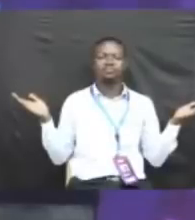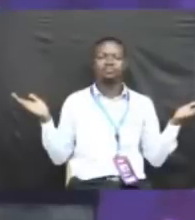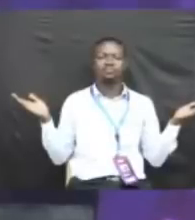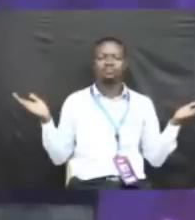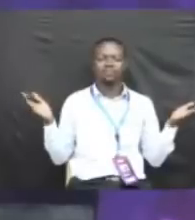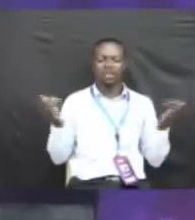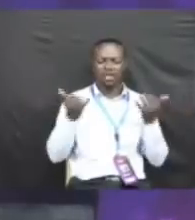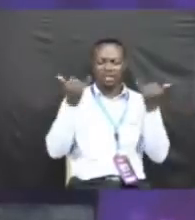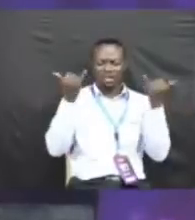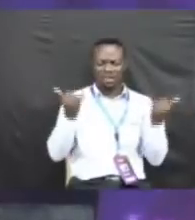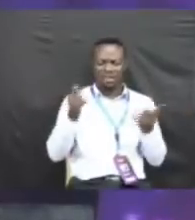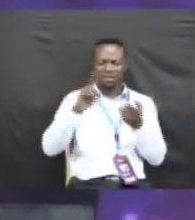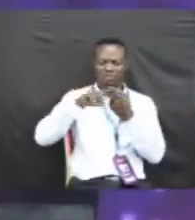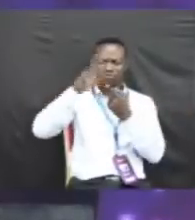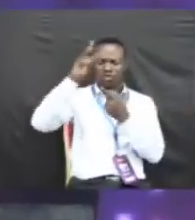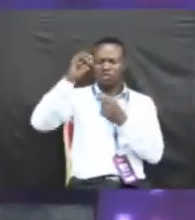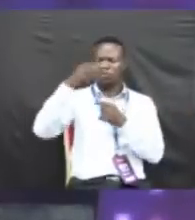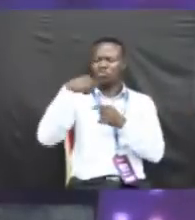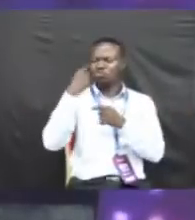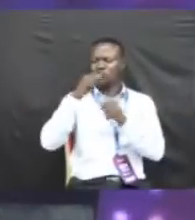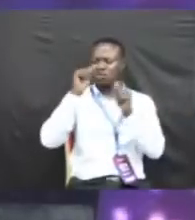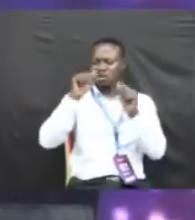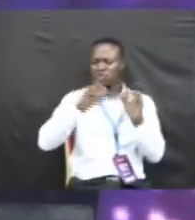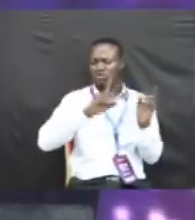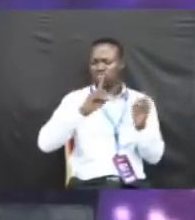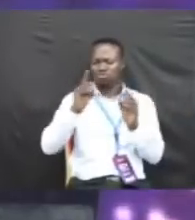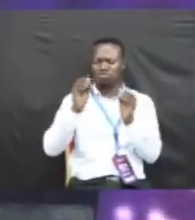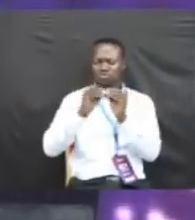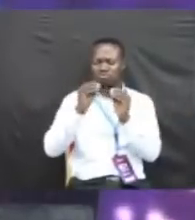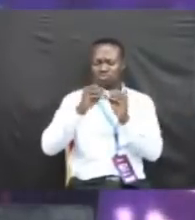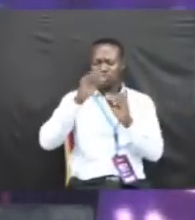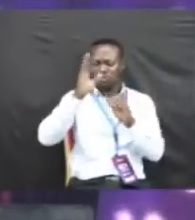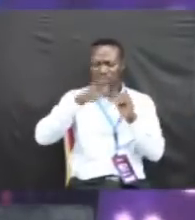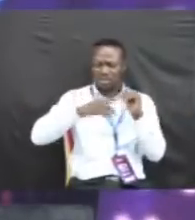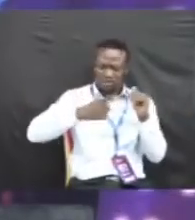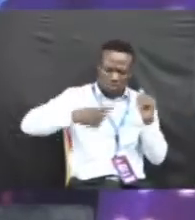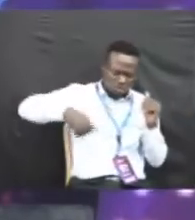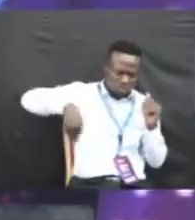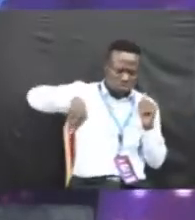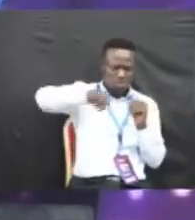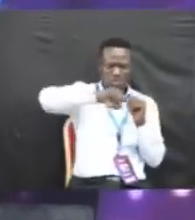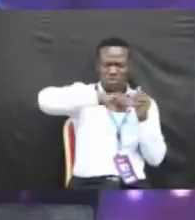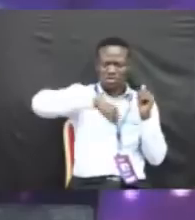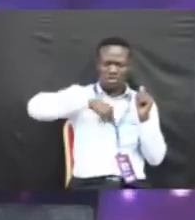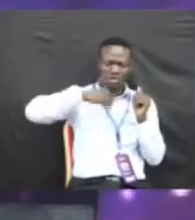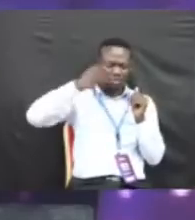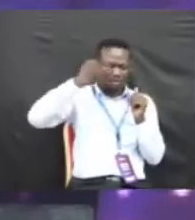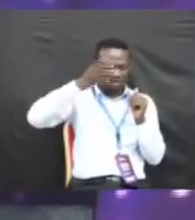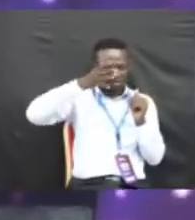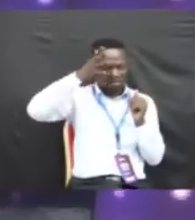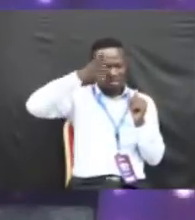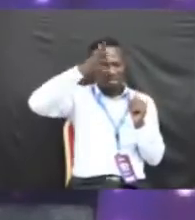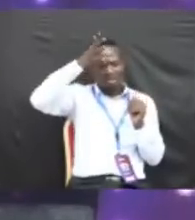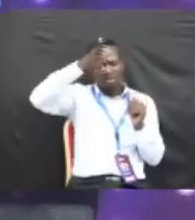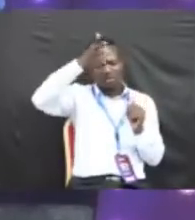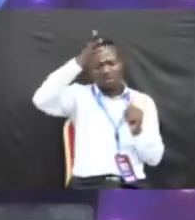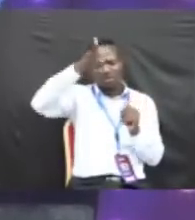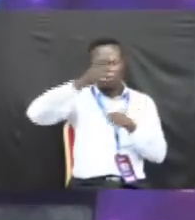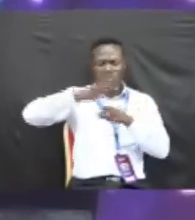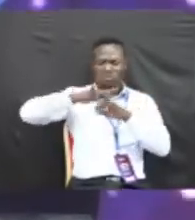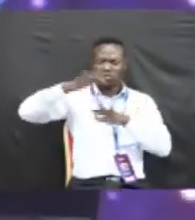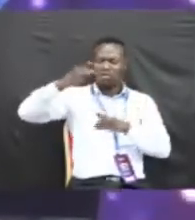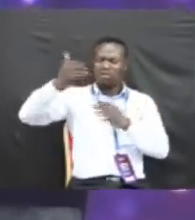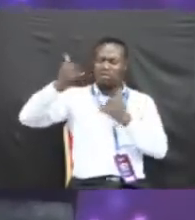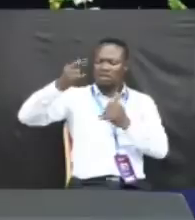Now unto him who is able to do more than we can ask or imagine. Be the glory now and forever